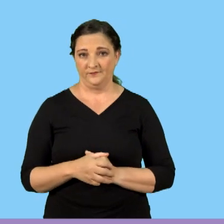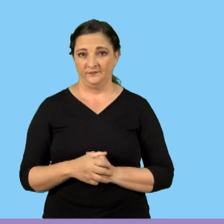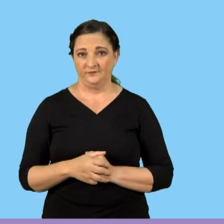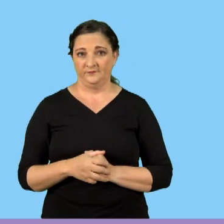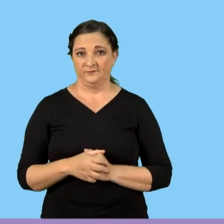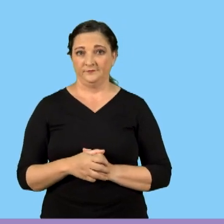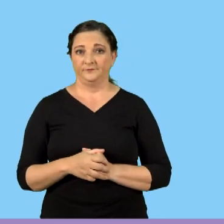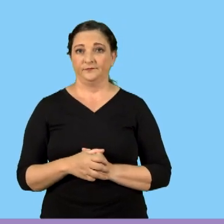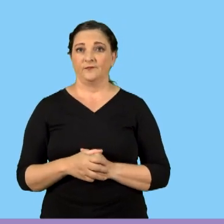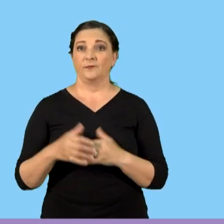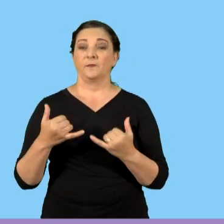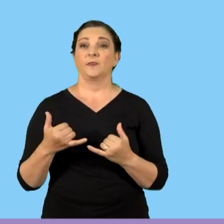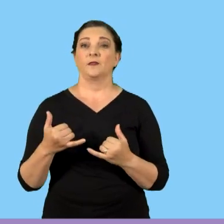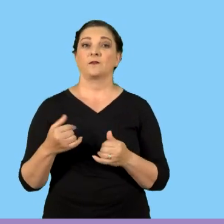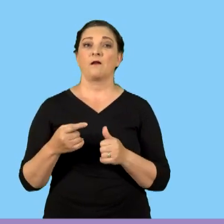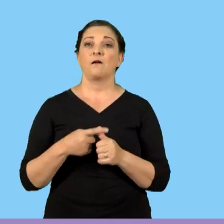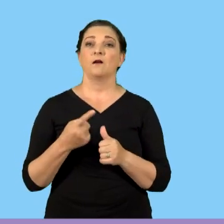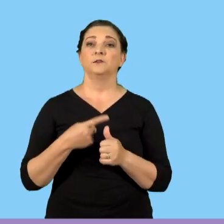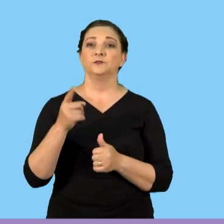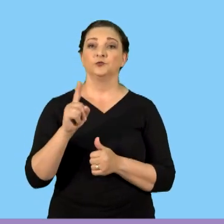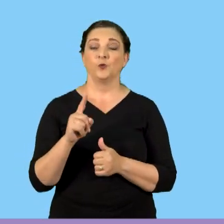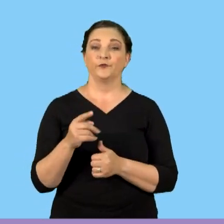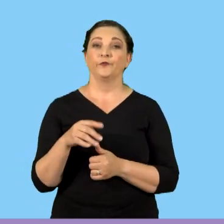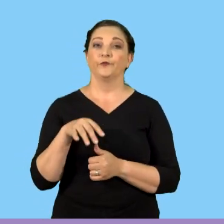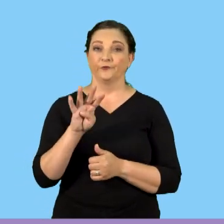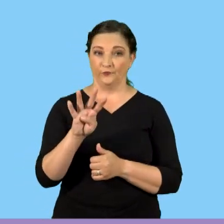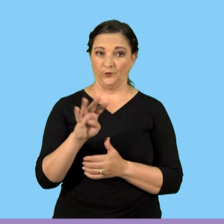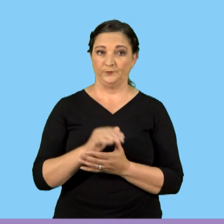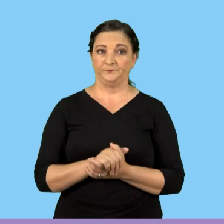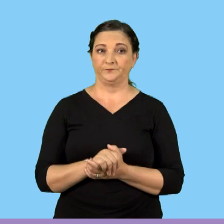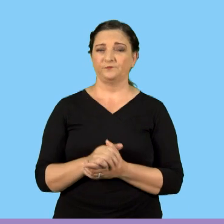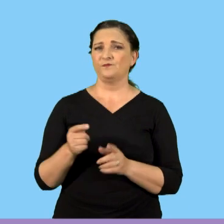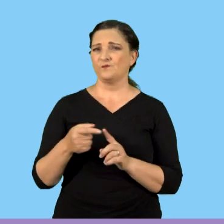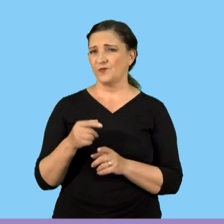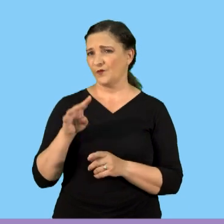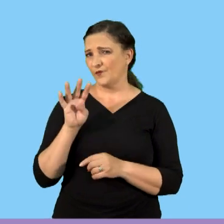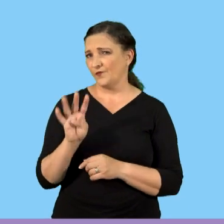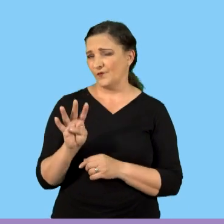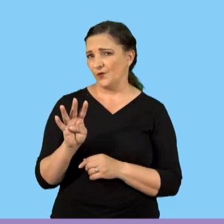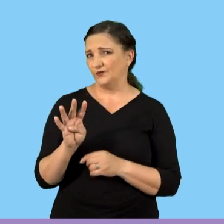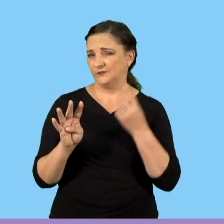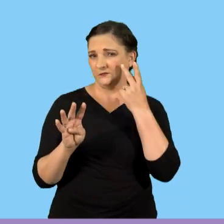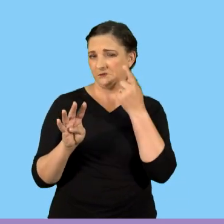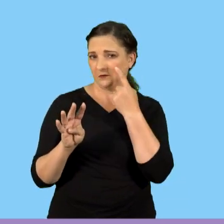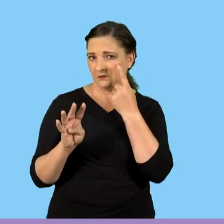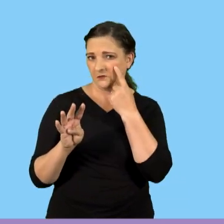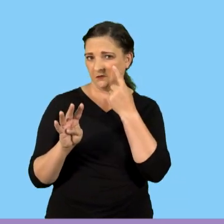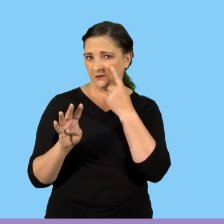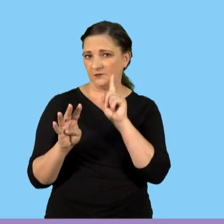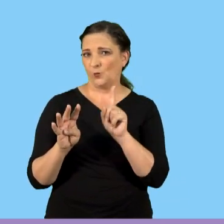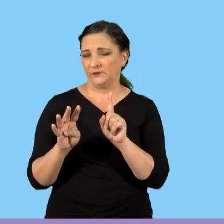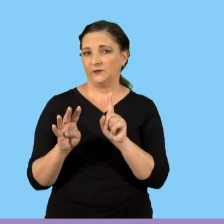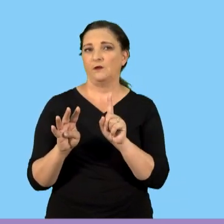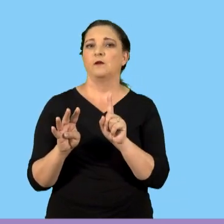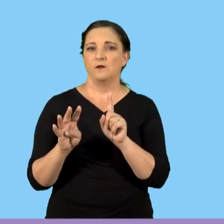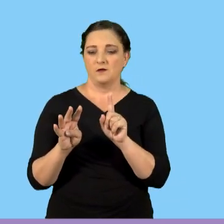the 5, since as well 5 has been added there. And that is going to give us a 4. So from 4, let's